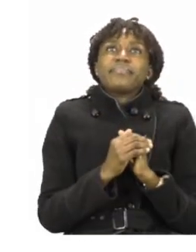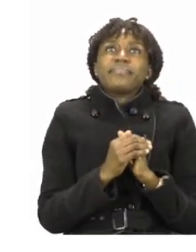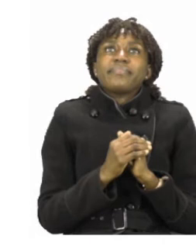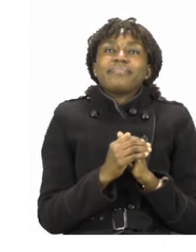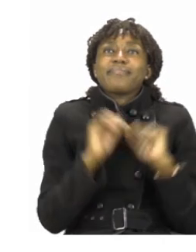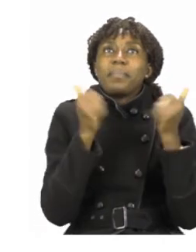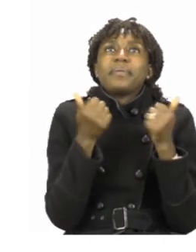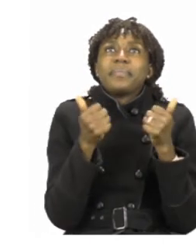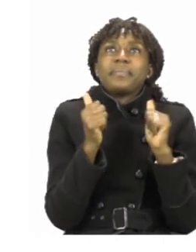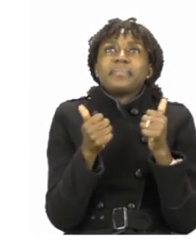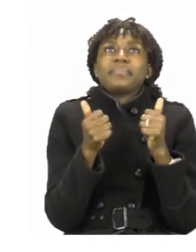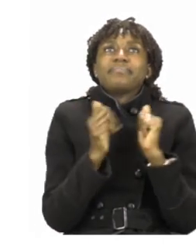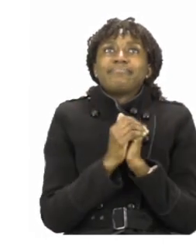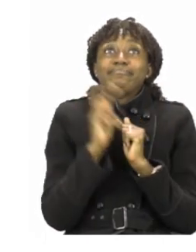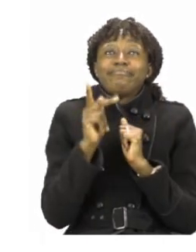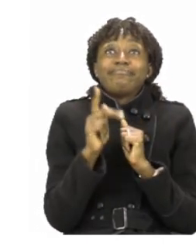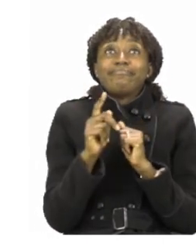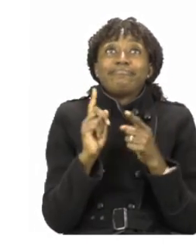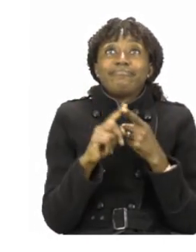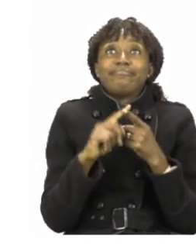Well done. Let's say them again.